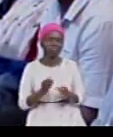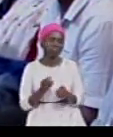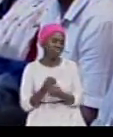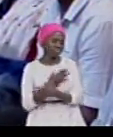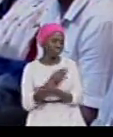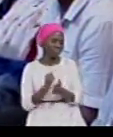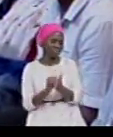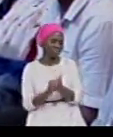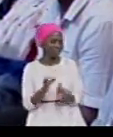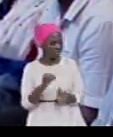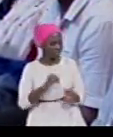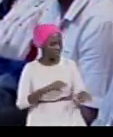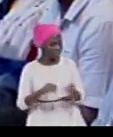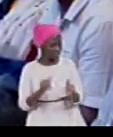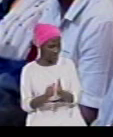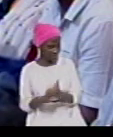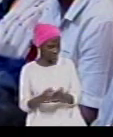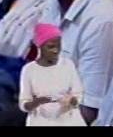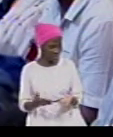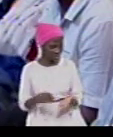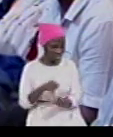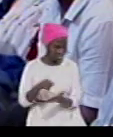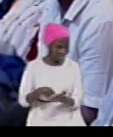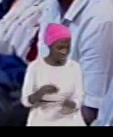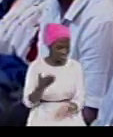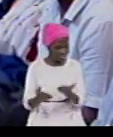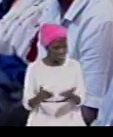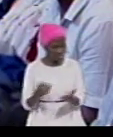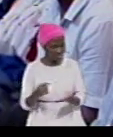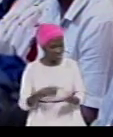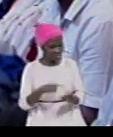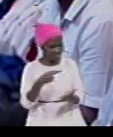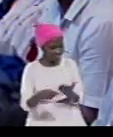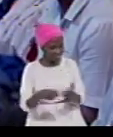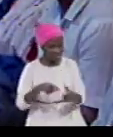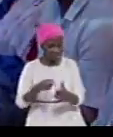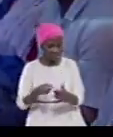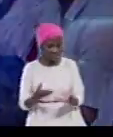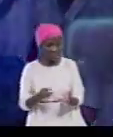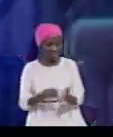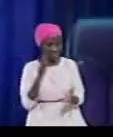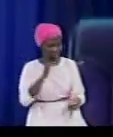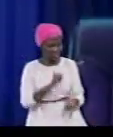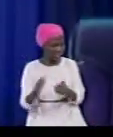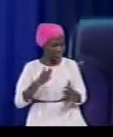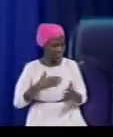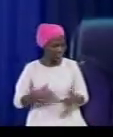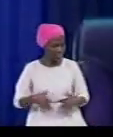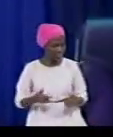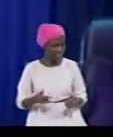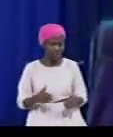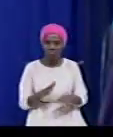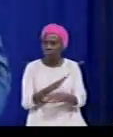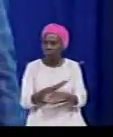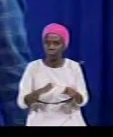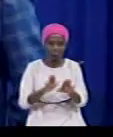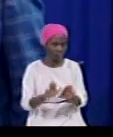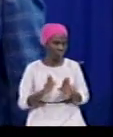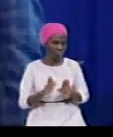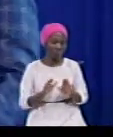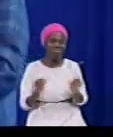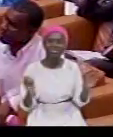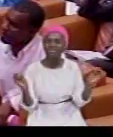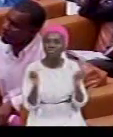be the consequence, and then it will scatter my life." Be not afraid. Nothing will scatter